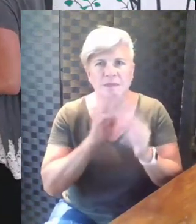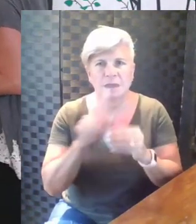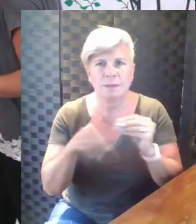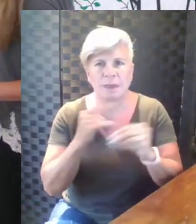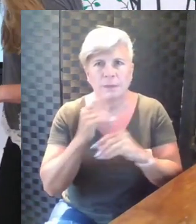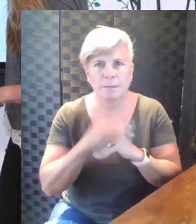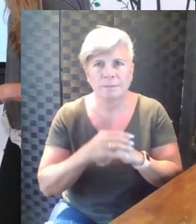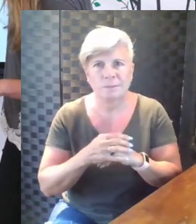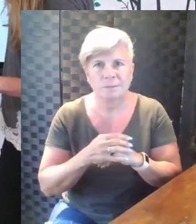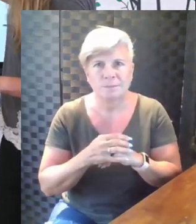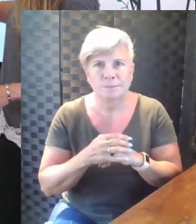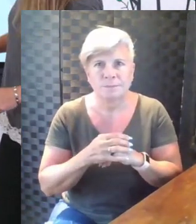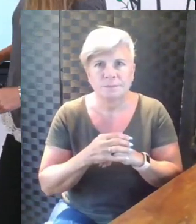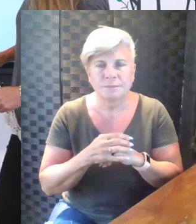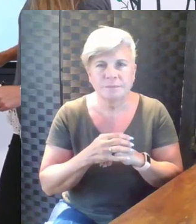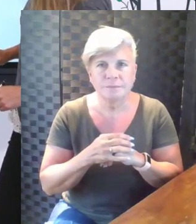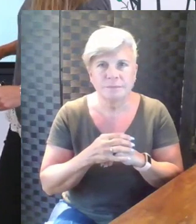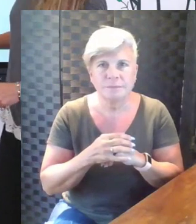talking about.